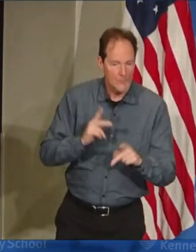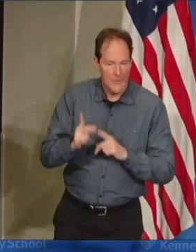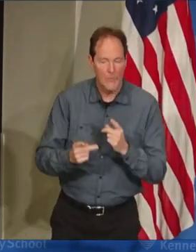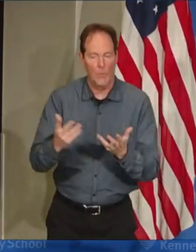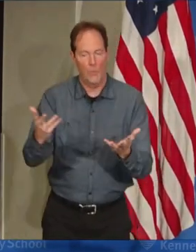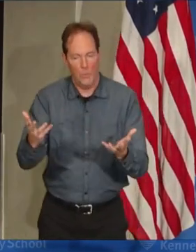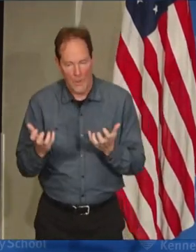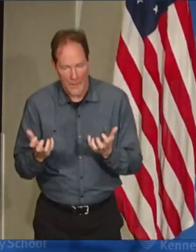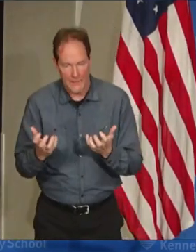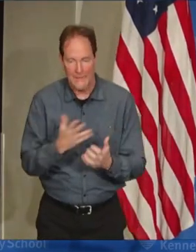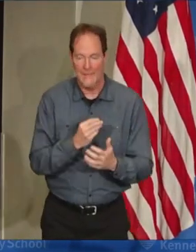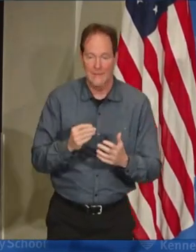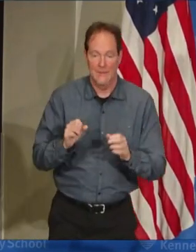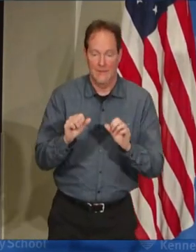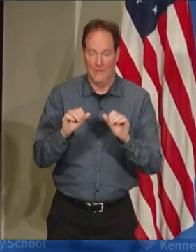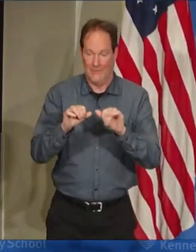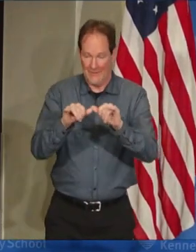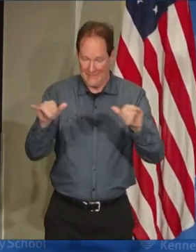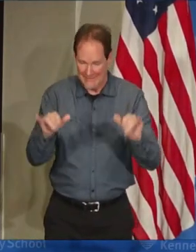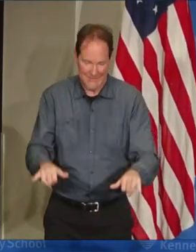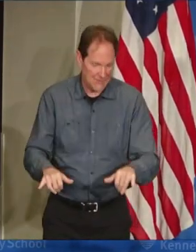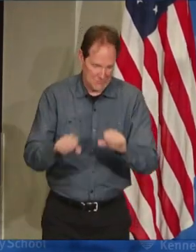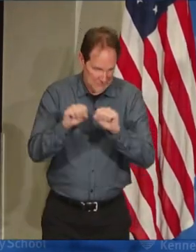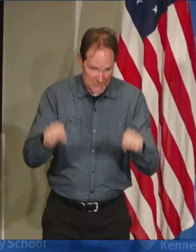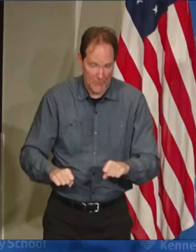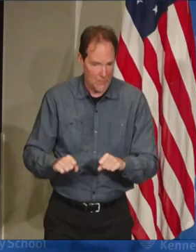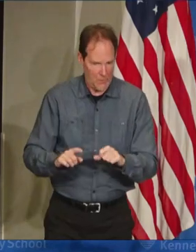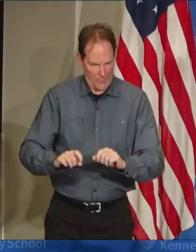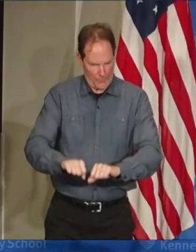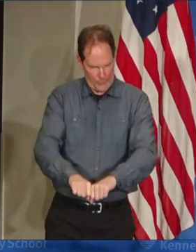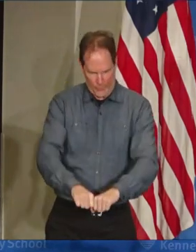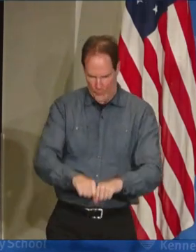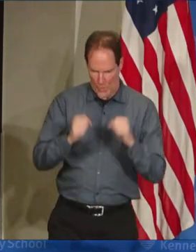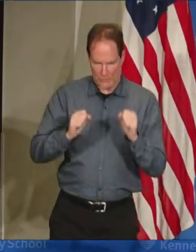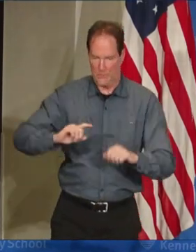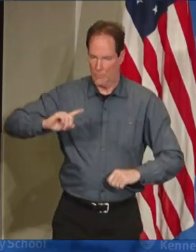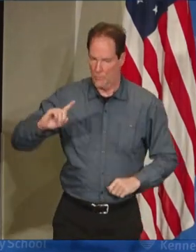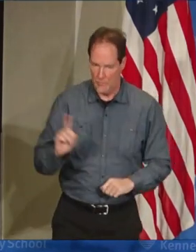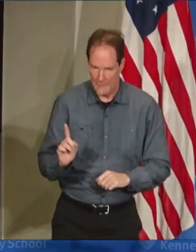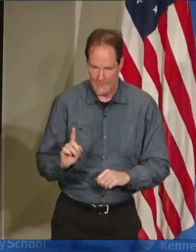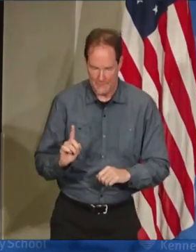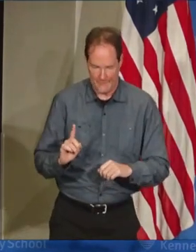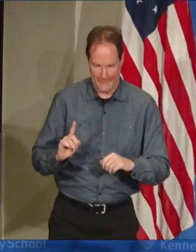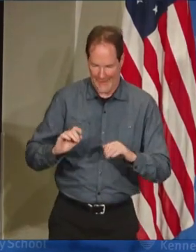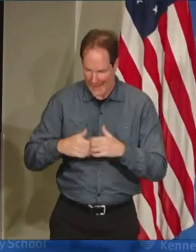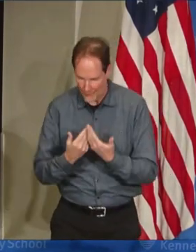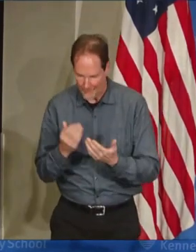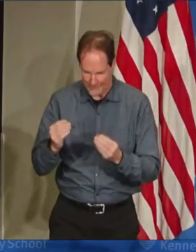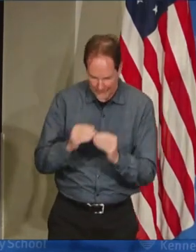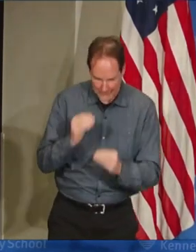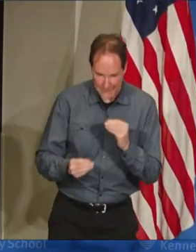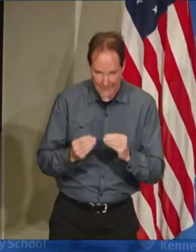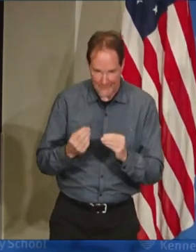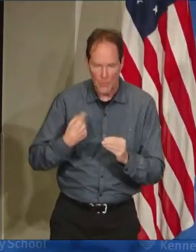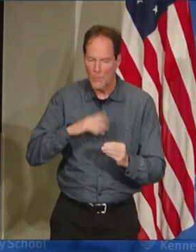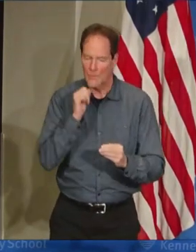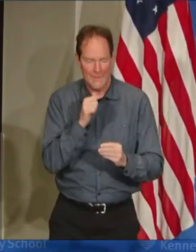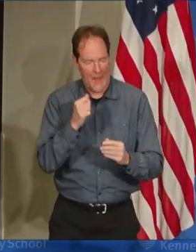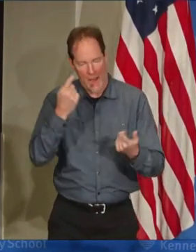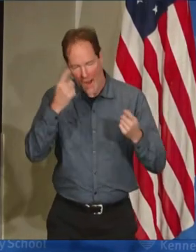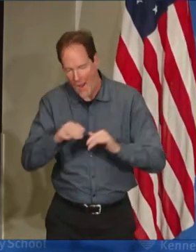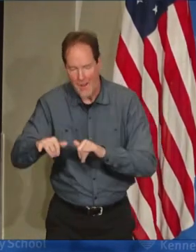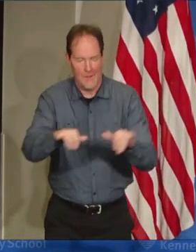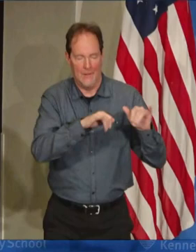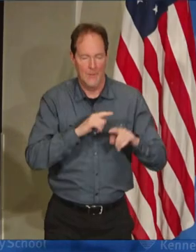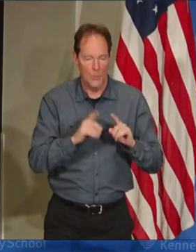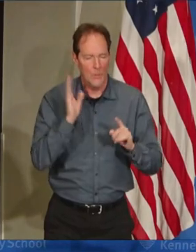have to understand where the system is broken. And we're not going to get to the same point because there will definitely be disagreements. But if